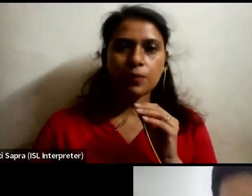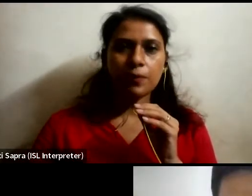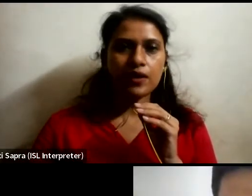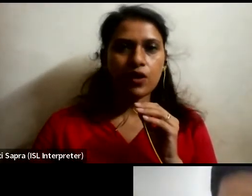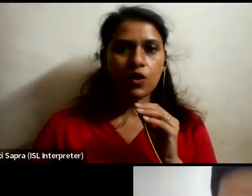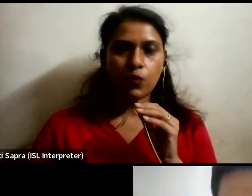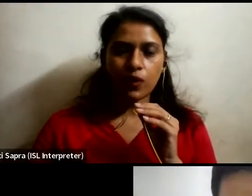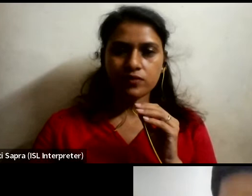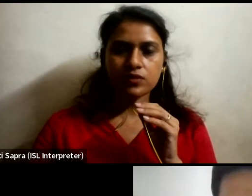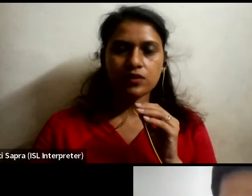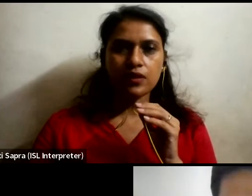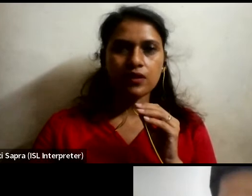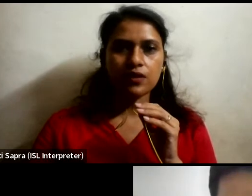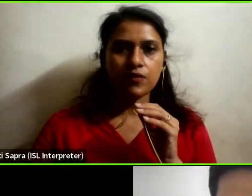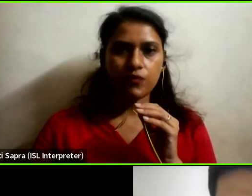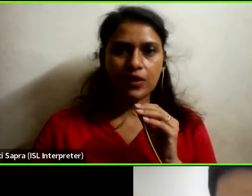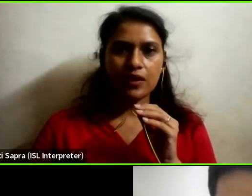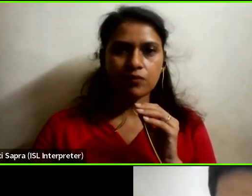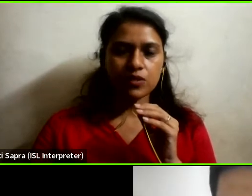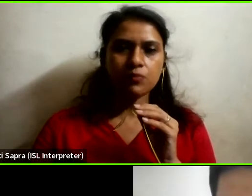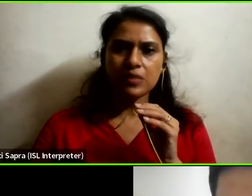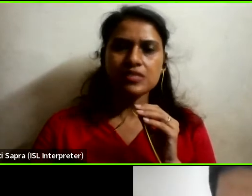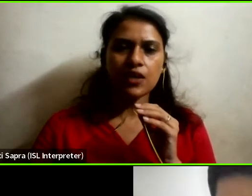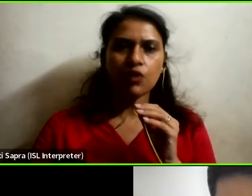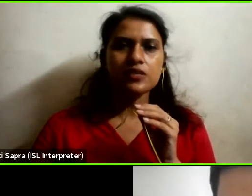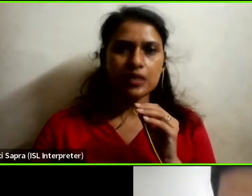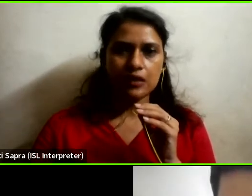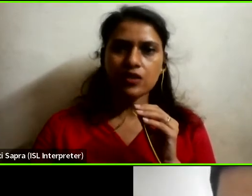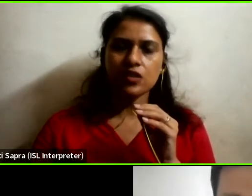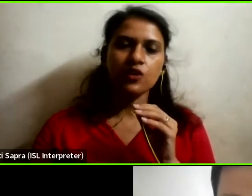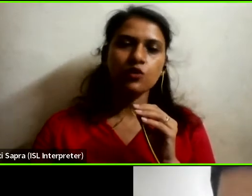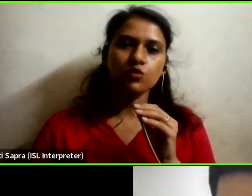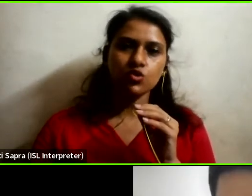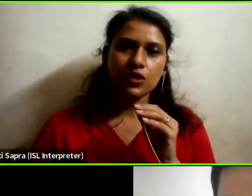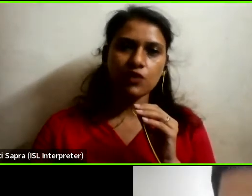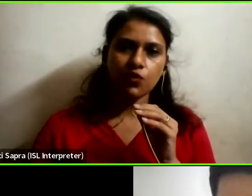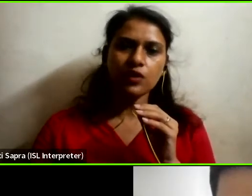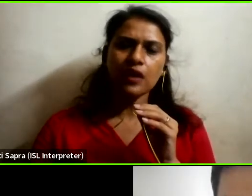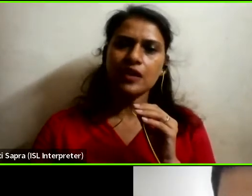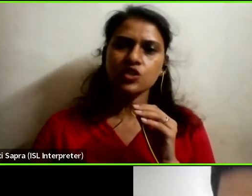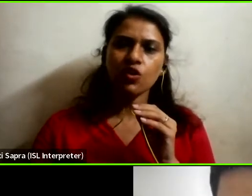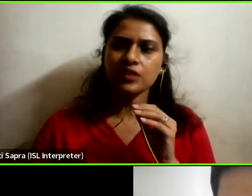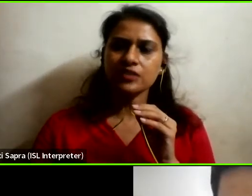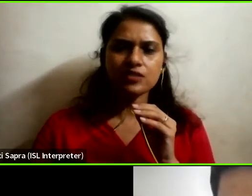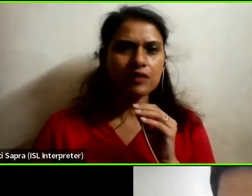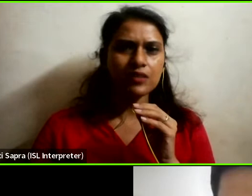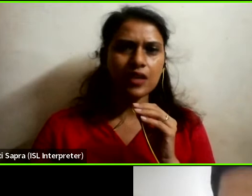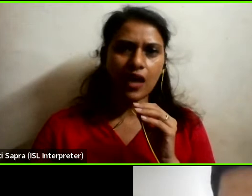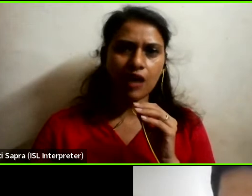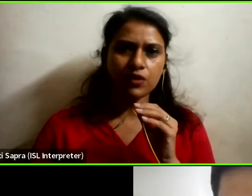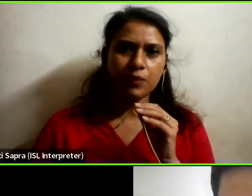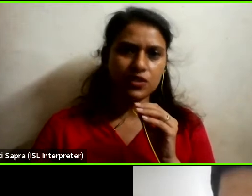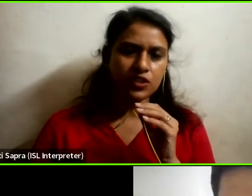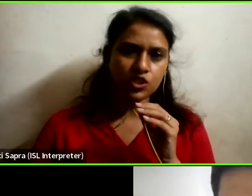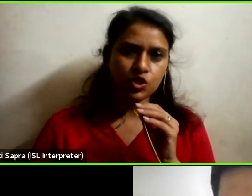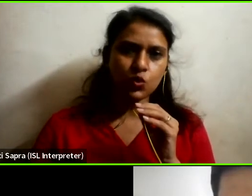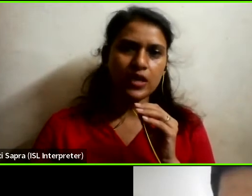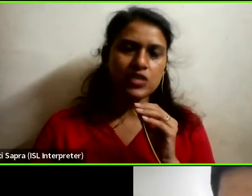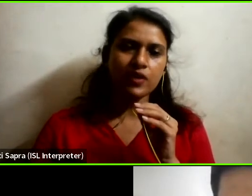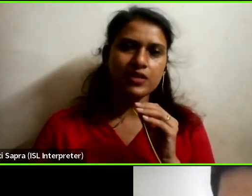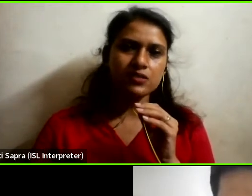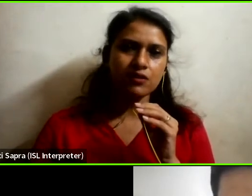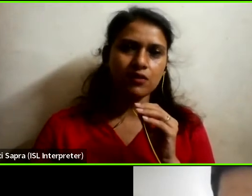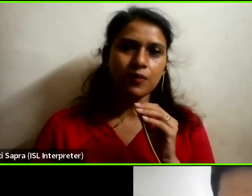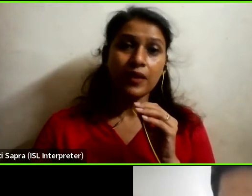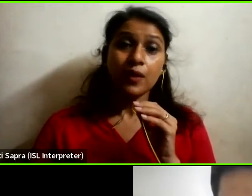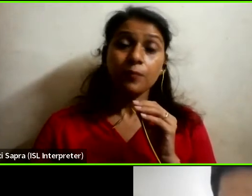used to interpret once in a week, basically on a Sundays in a News 24. Then later on, they just said they have the budget issue